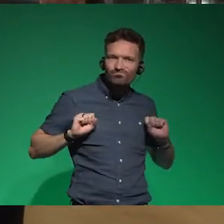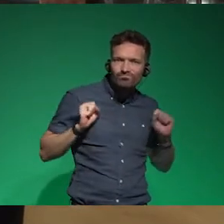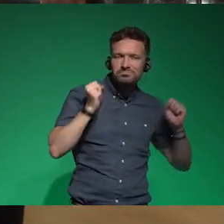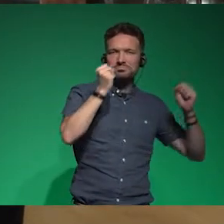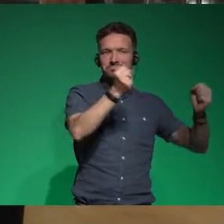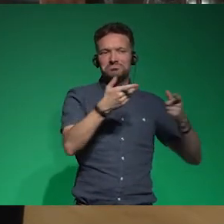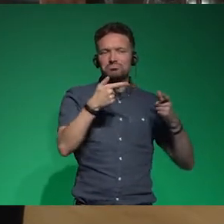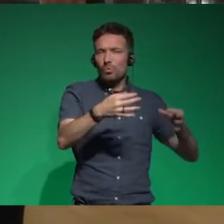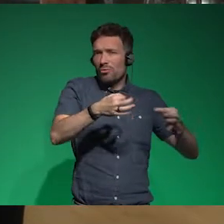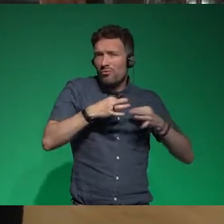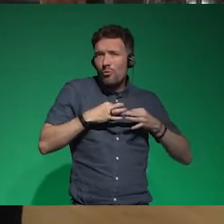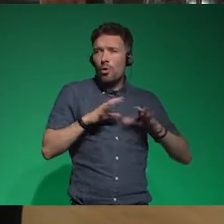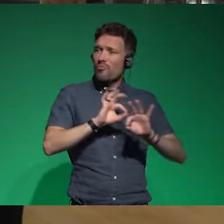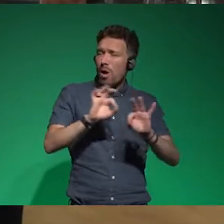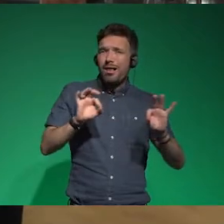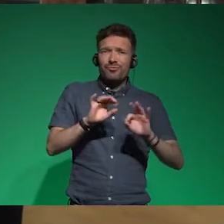next